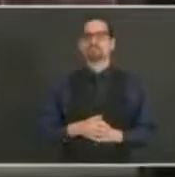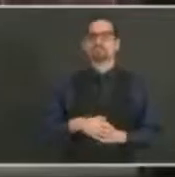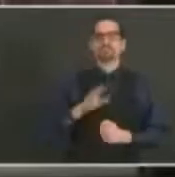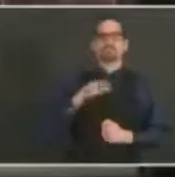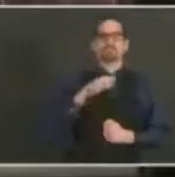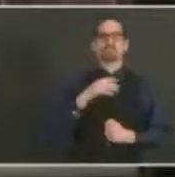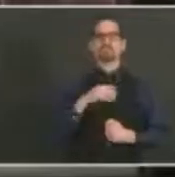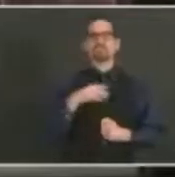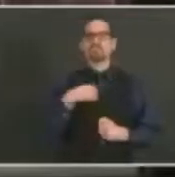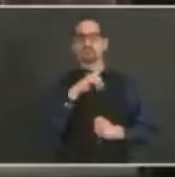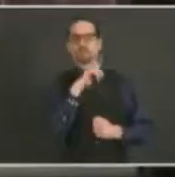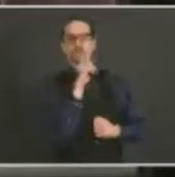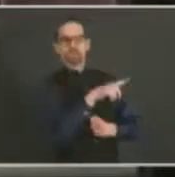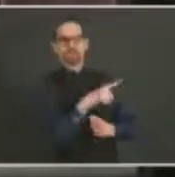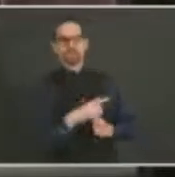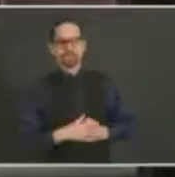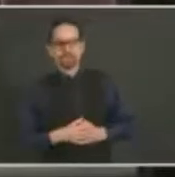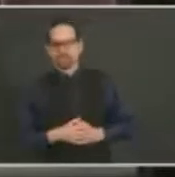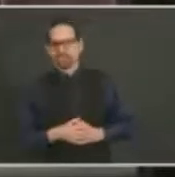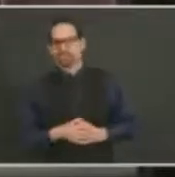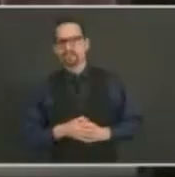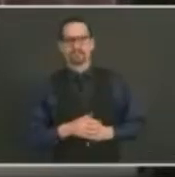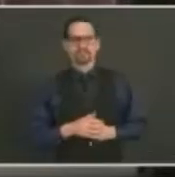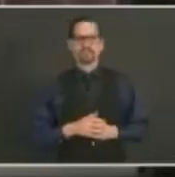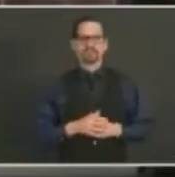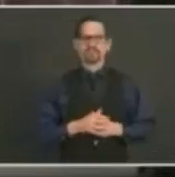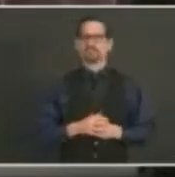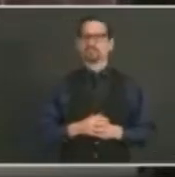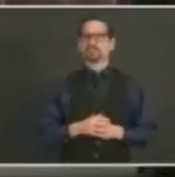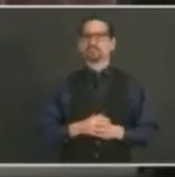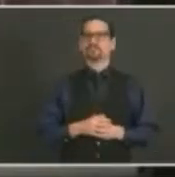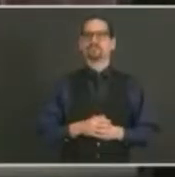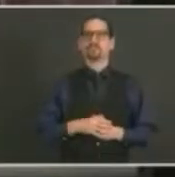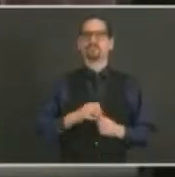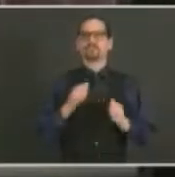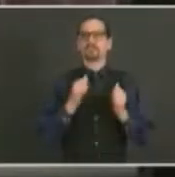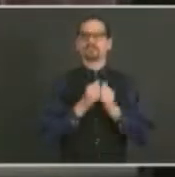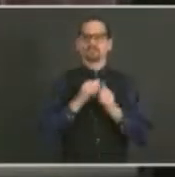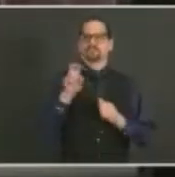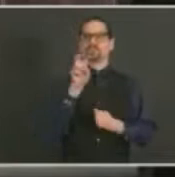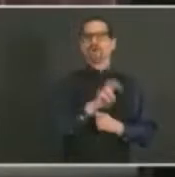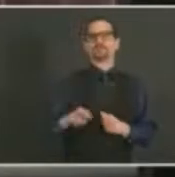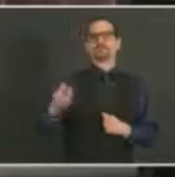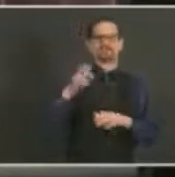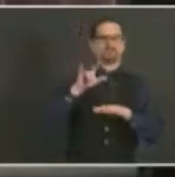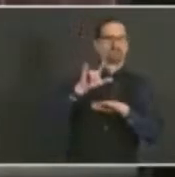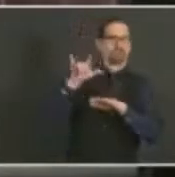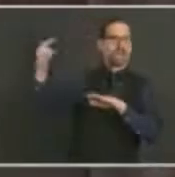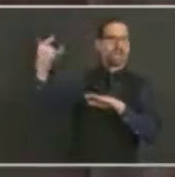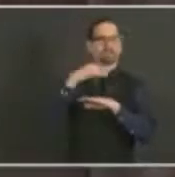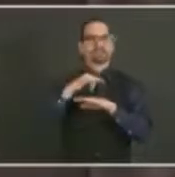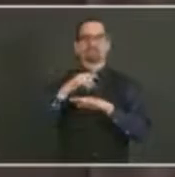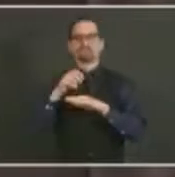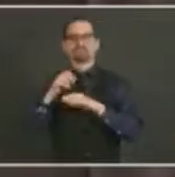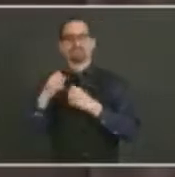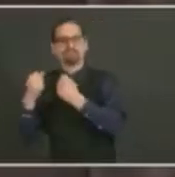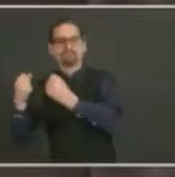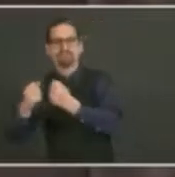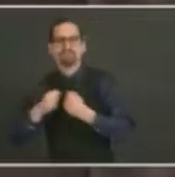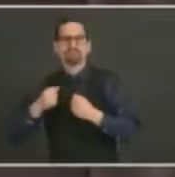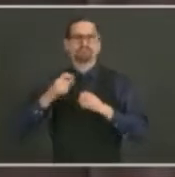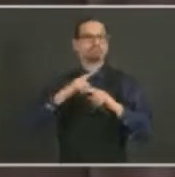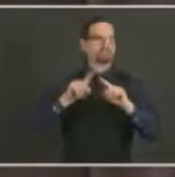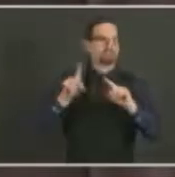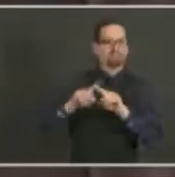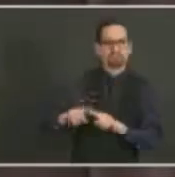for school and potential for travel, is there any indication as of now that the Department of Health will require school districts to implement a quarantine after